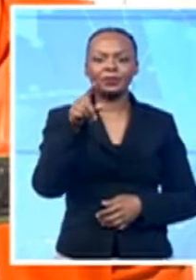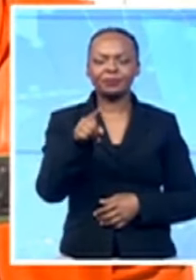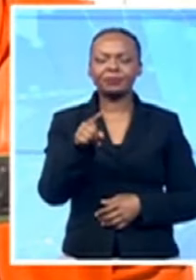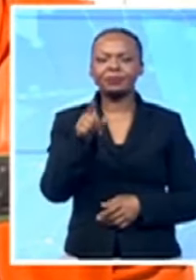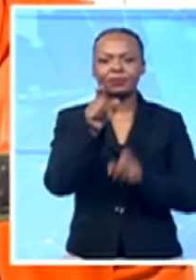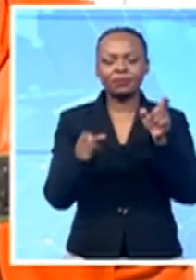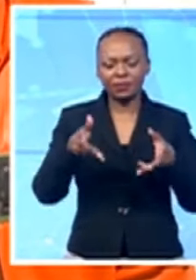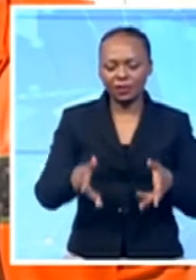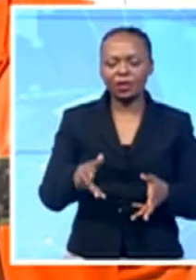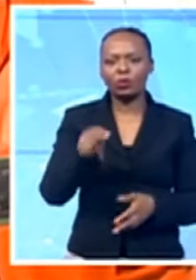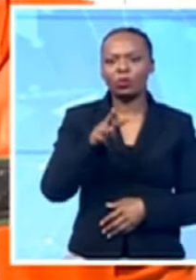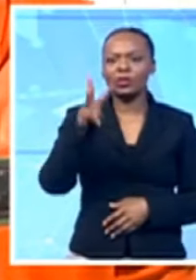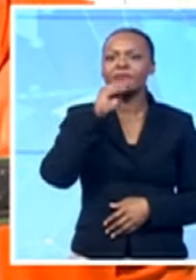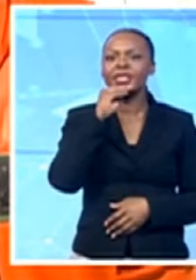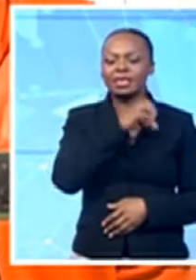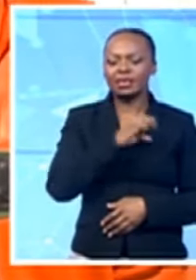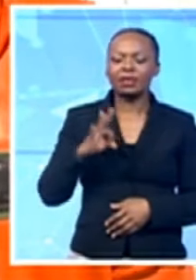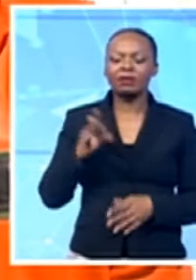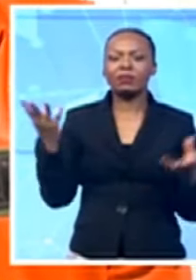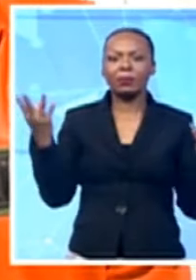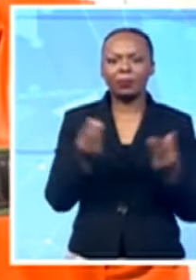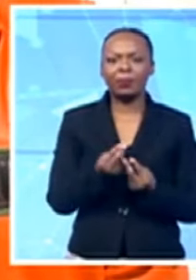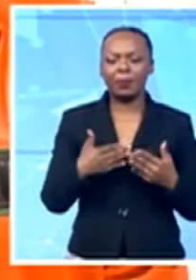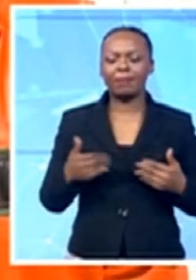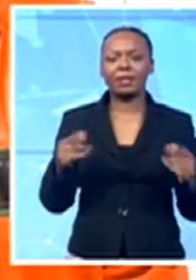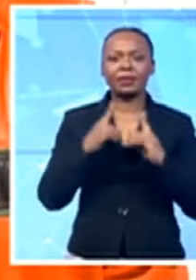health department will struggle to cope with the pressure. And